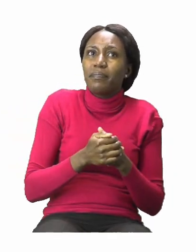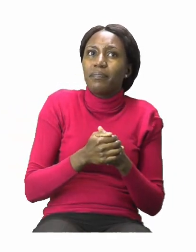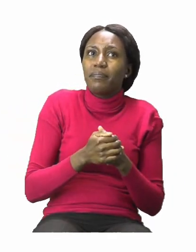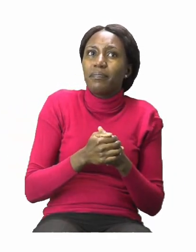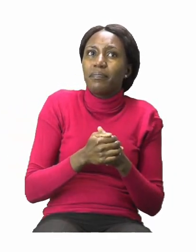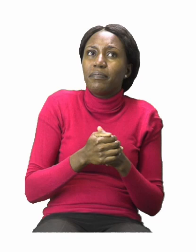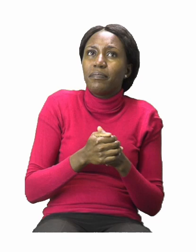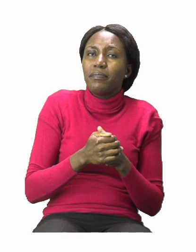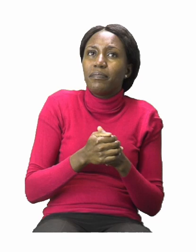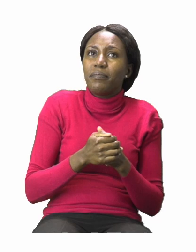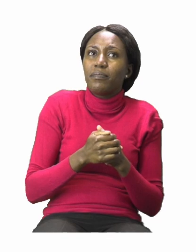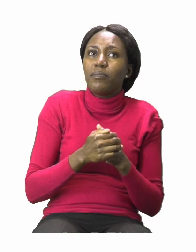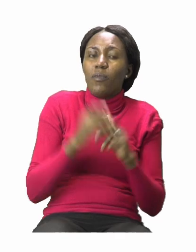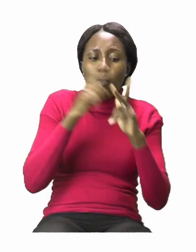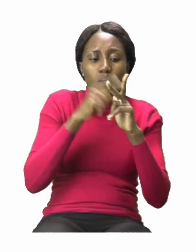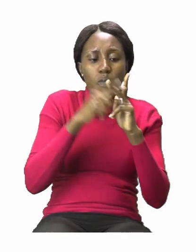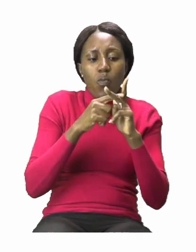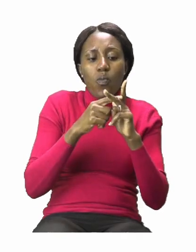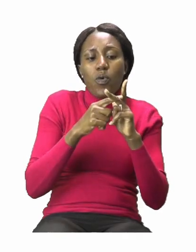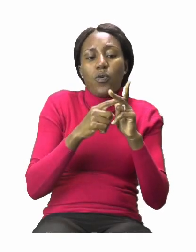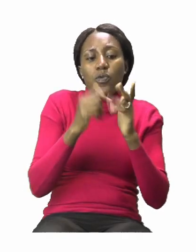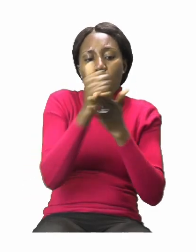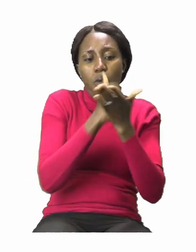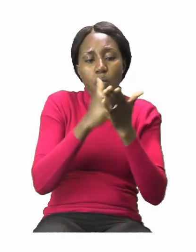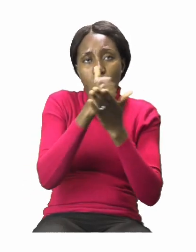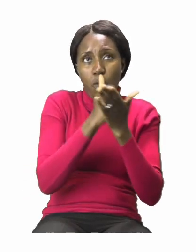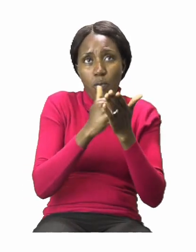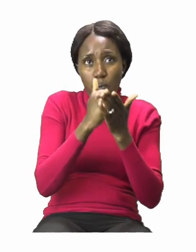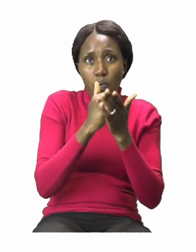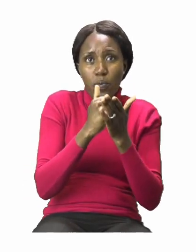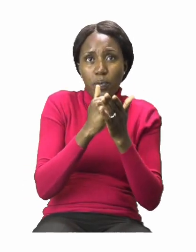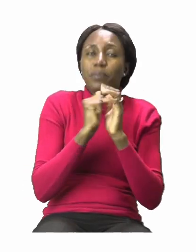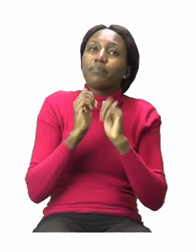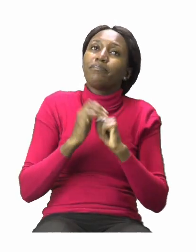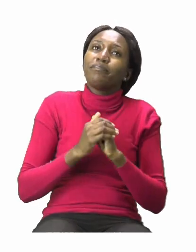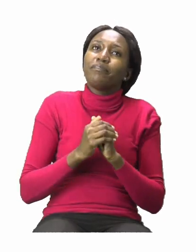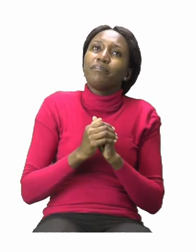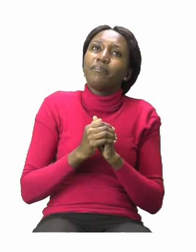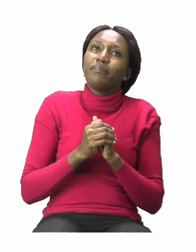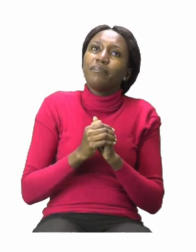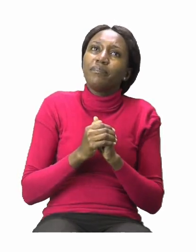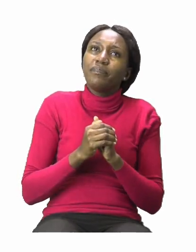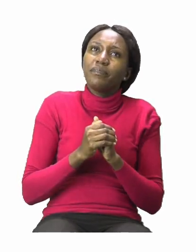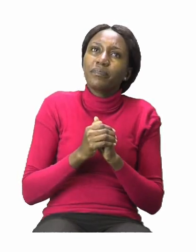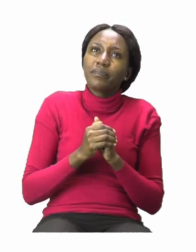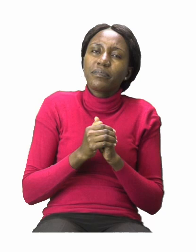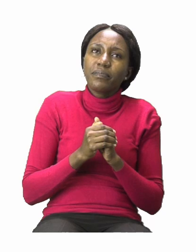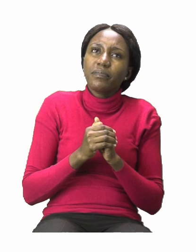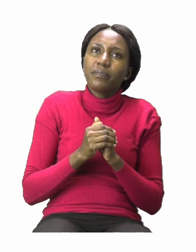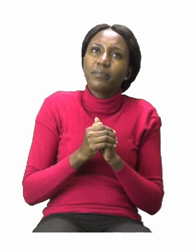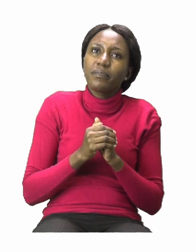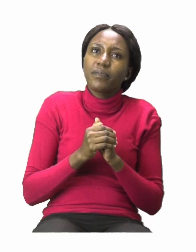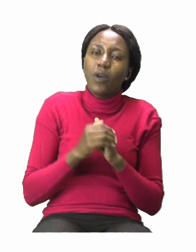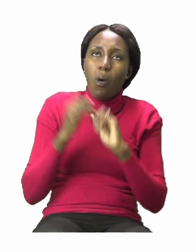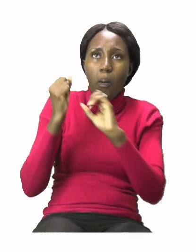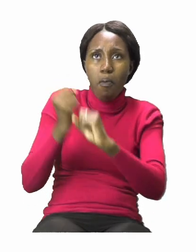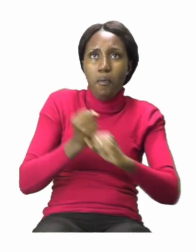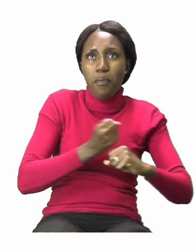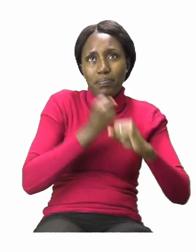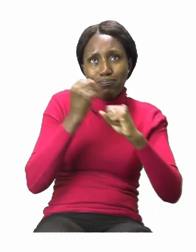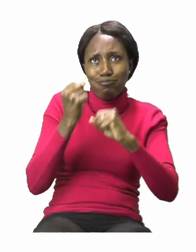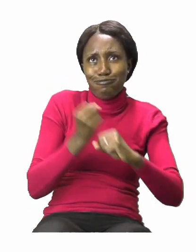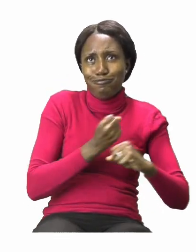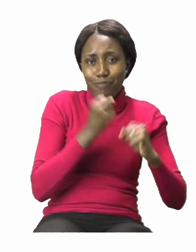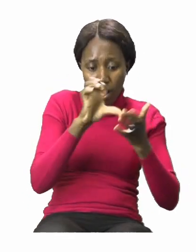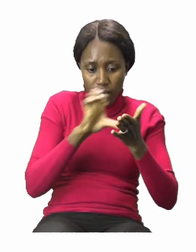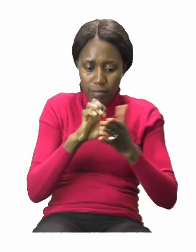clean the windows. Yes, the bottom one right there. And then we have a broom to sweep